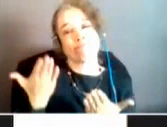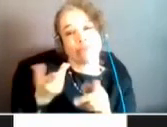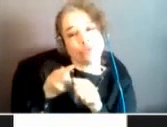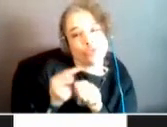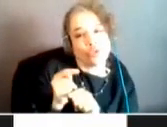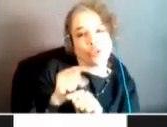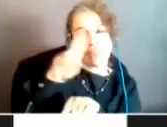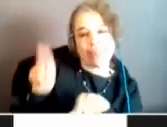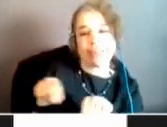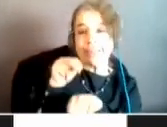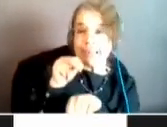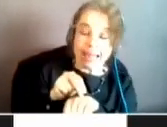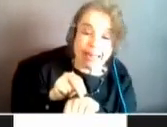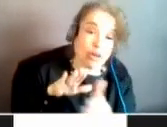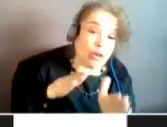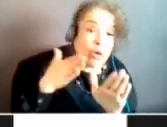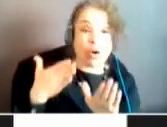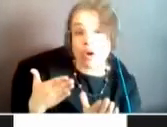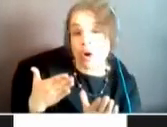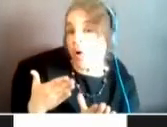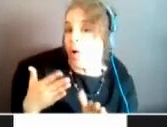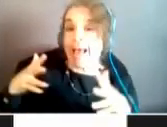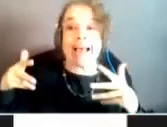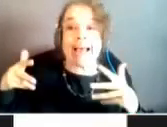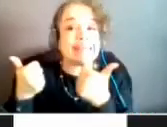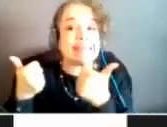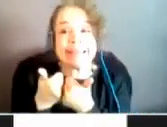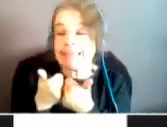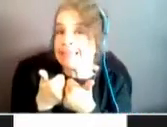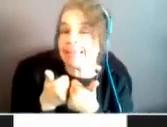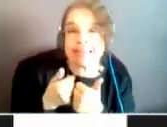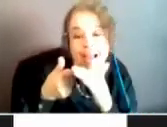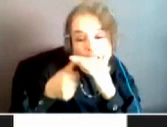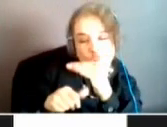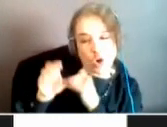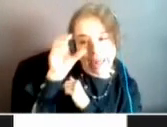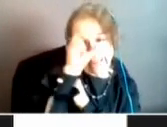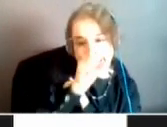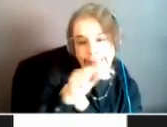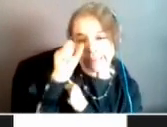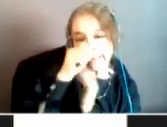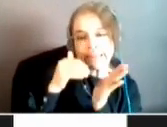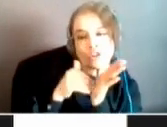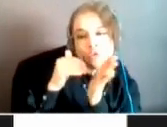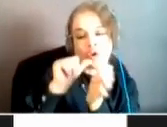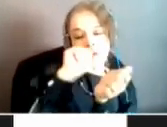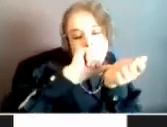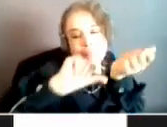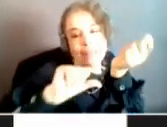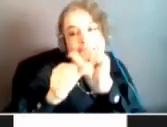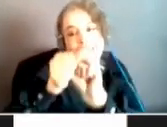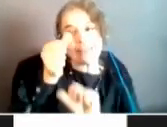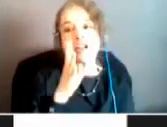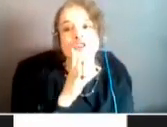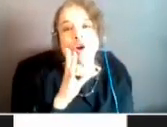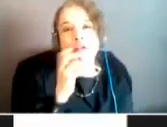to natural causes or accidental causes, thus leading to an underestimate of the frequency of suicide, as I was talking about a